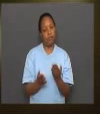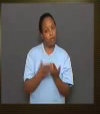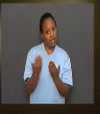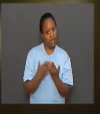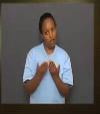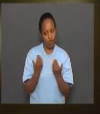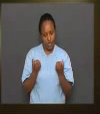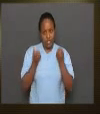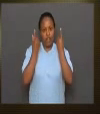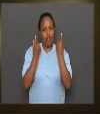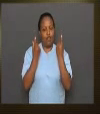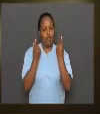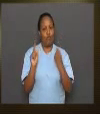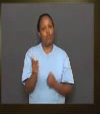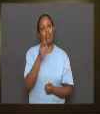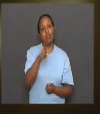to understand.